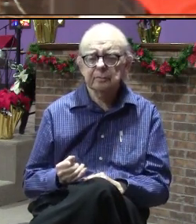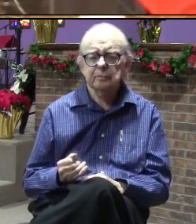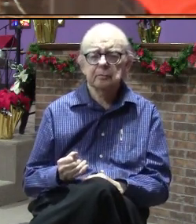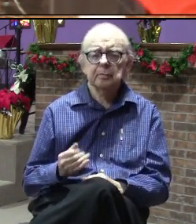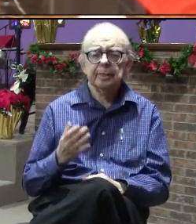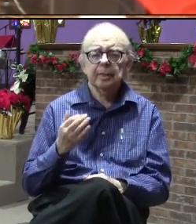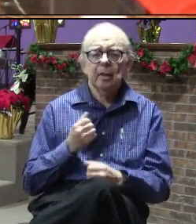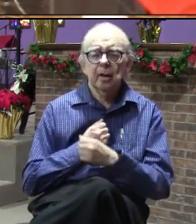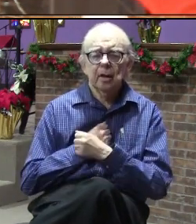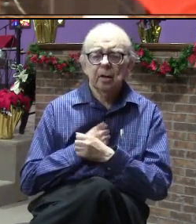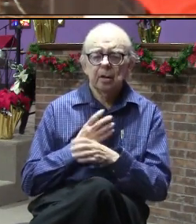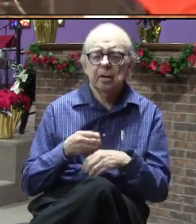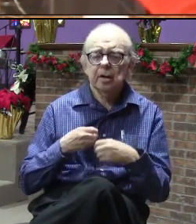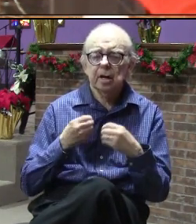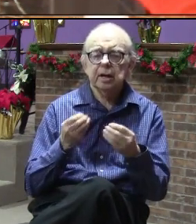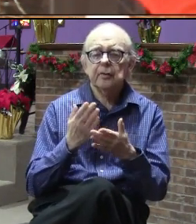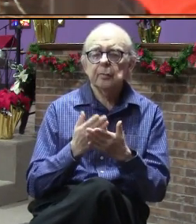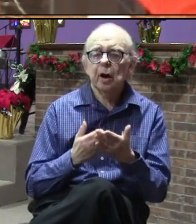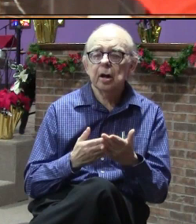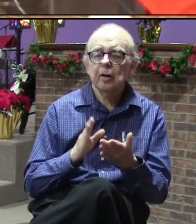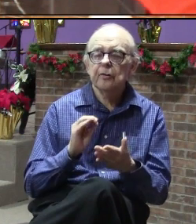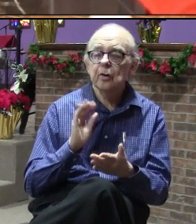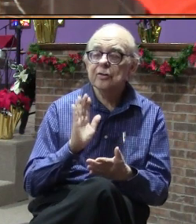love, you've got to give part of yourself